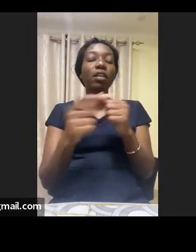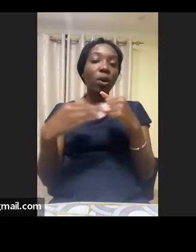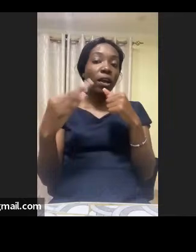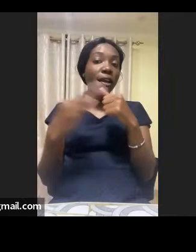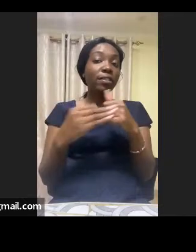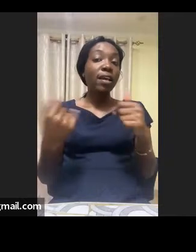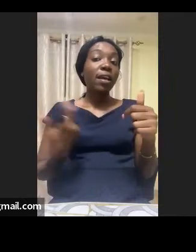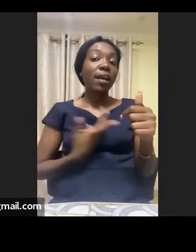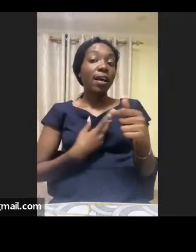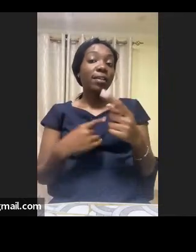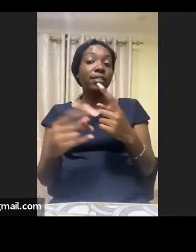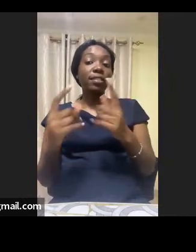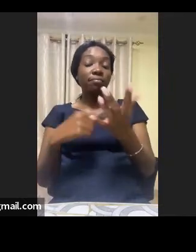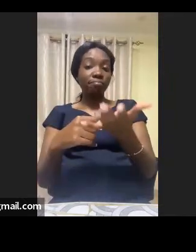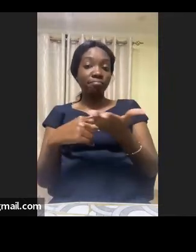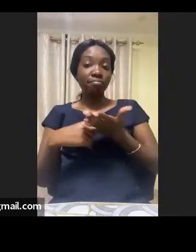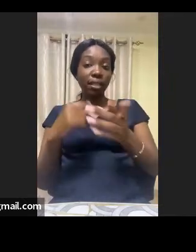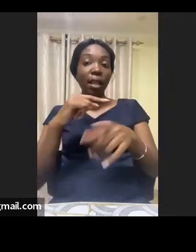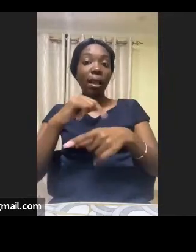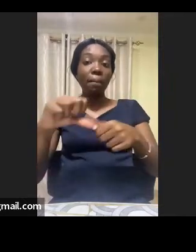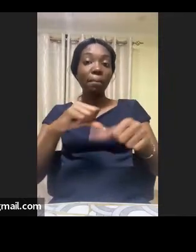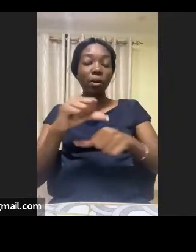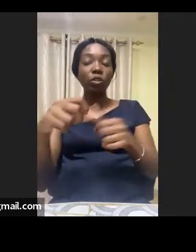the contracts for employees.